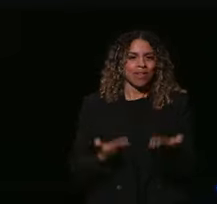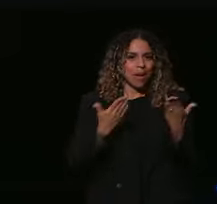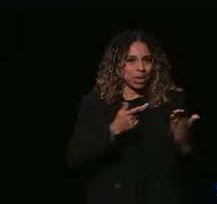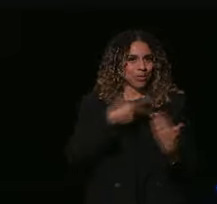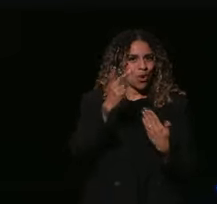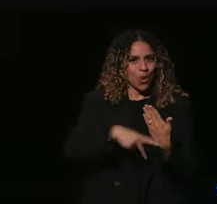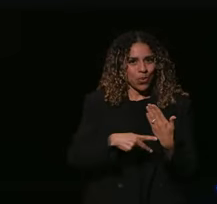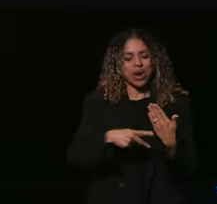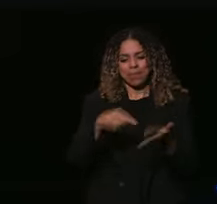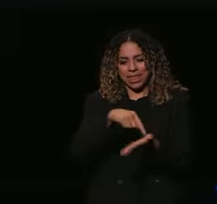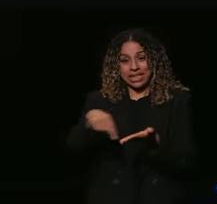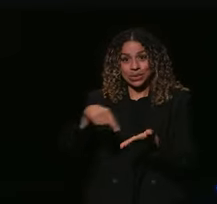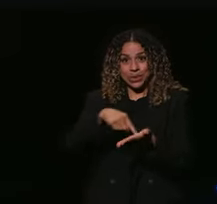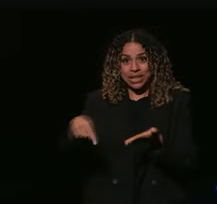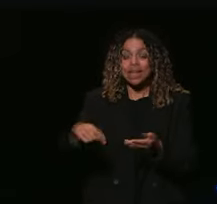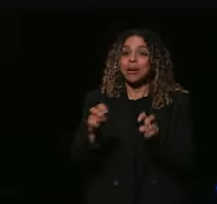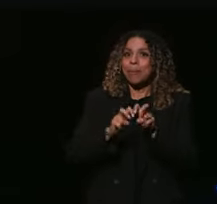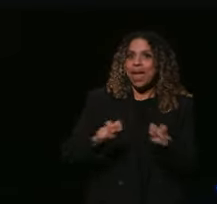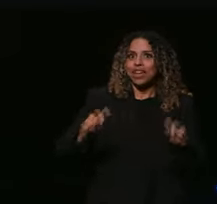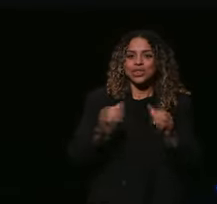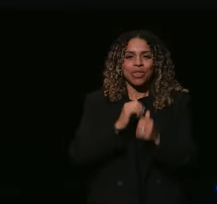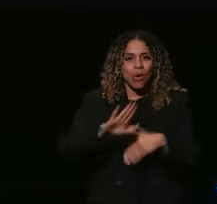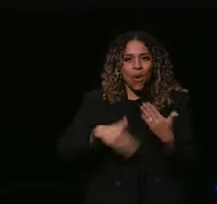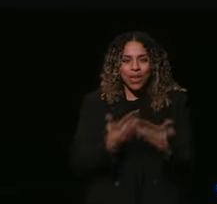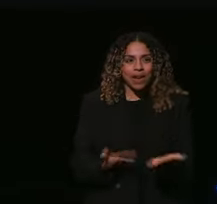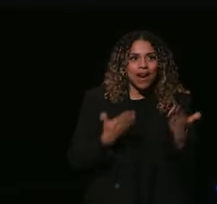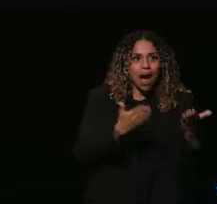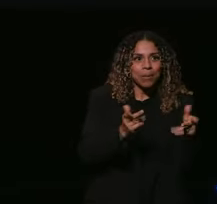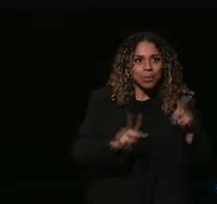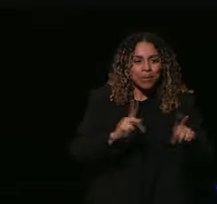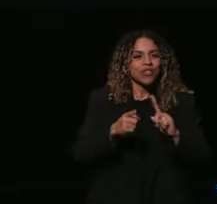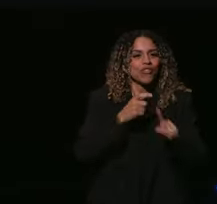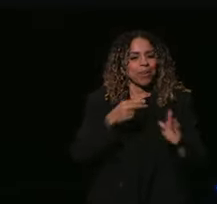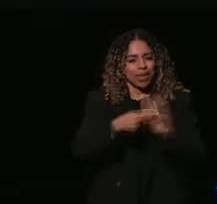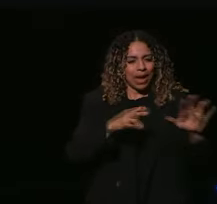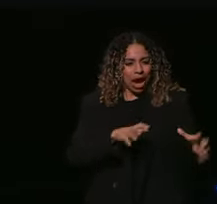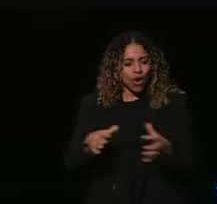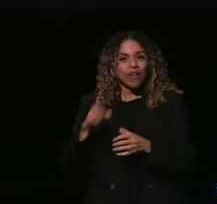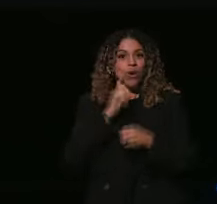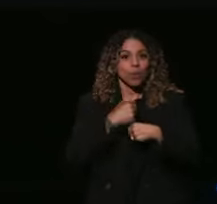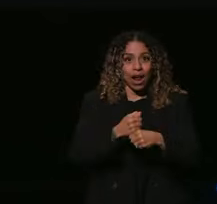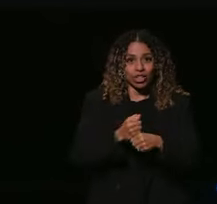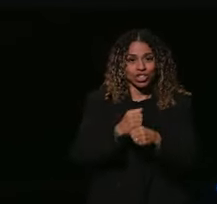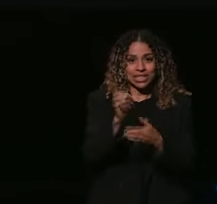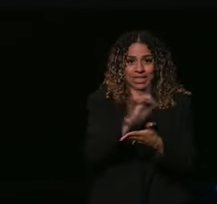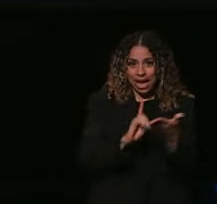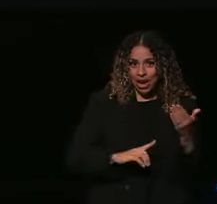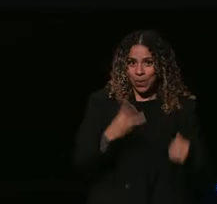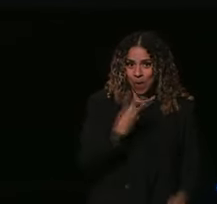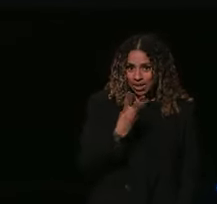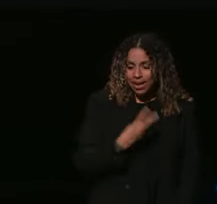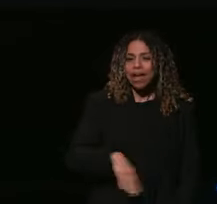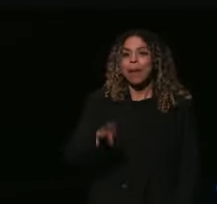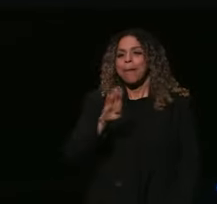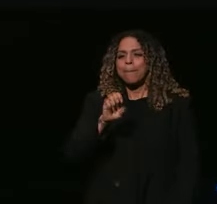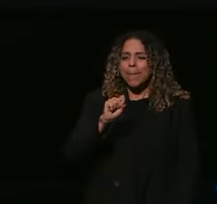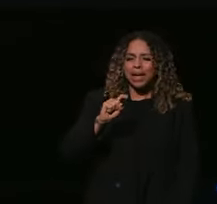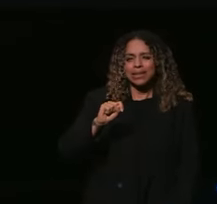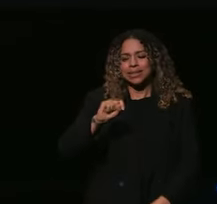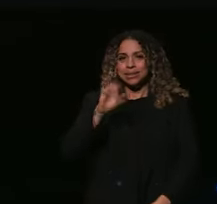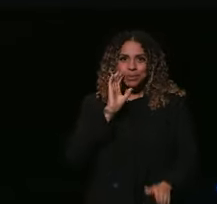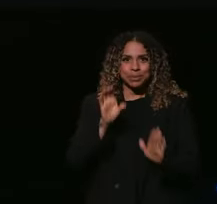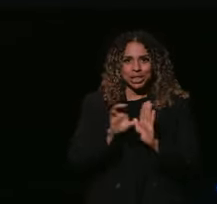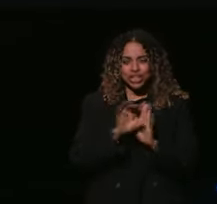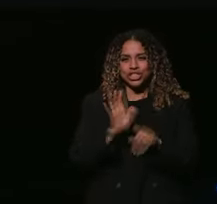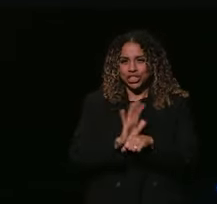this week, including panels with the nominees from the categories of production design on Wednesday, Best Picture on Thursday